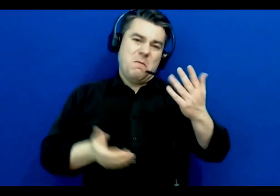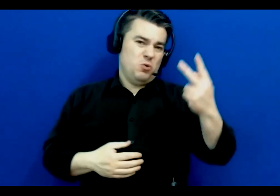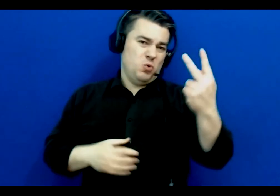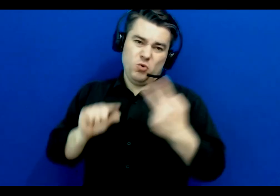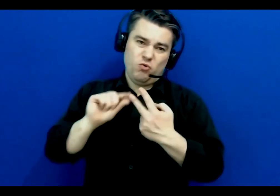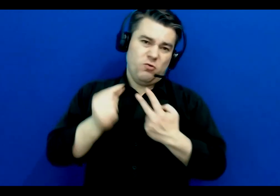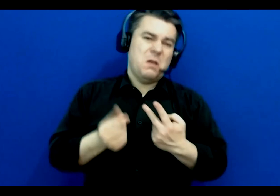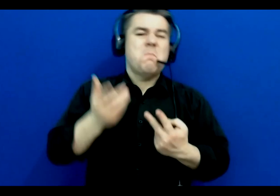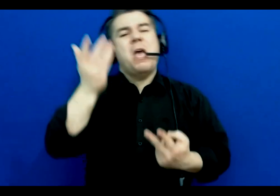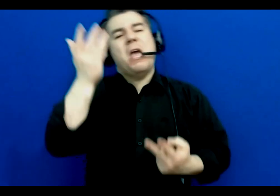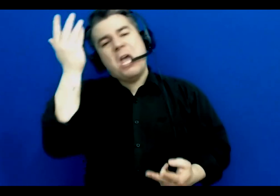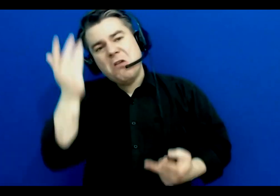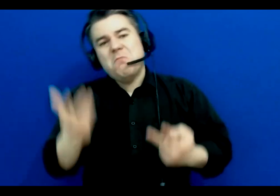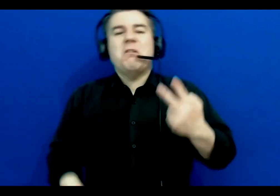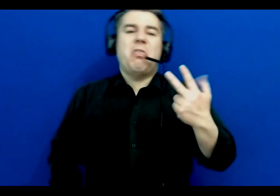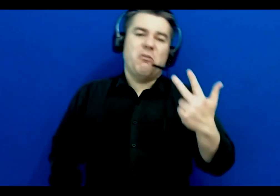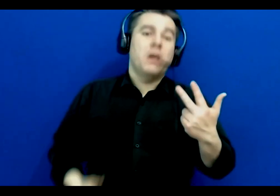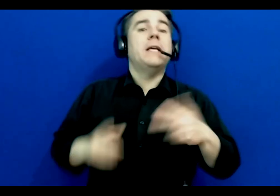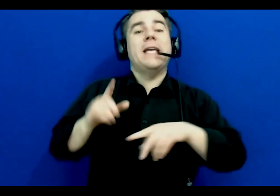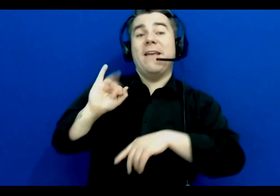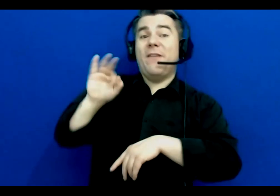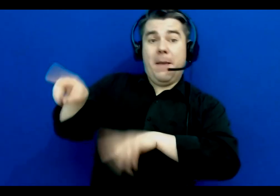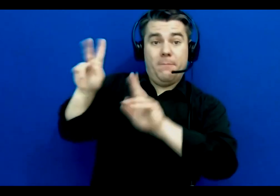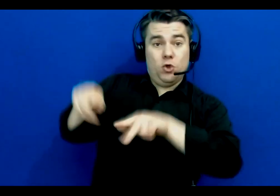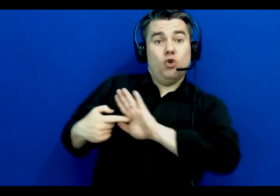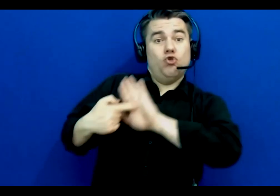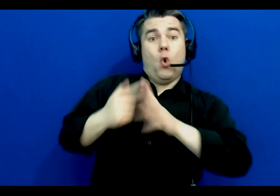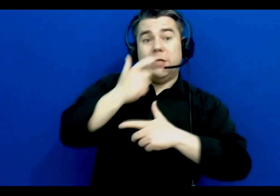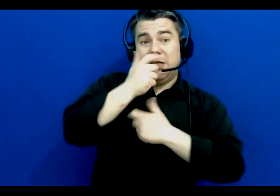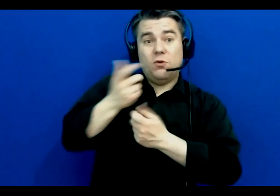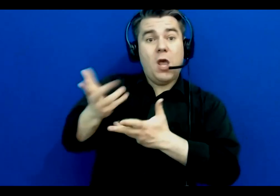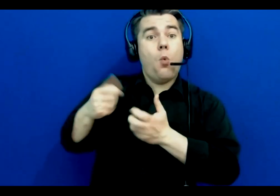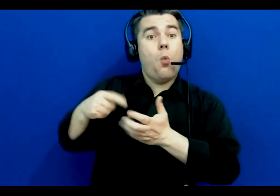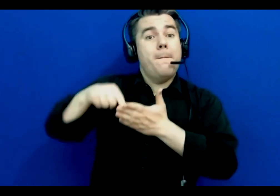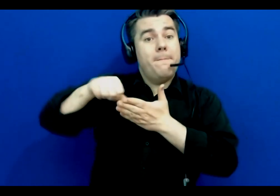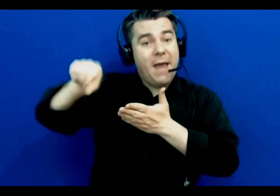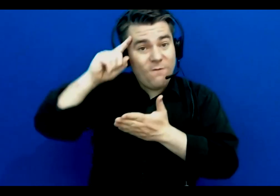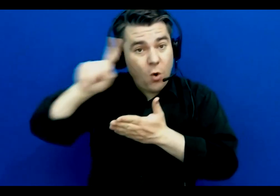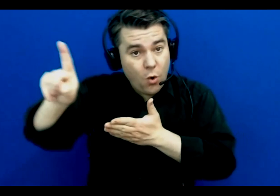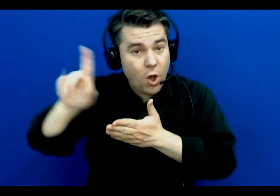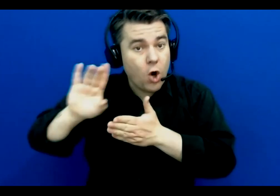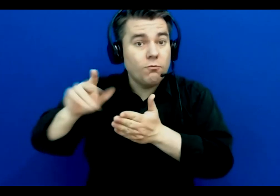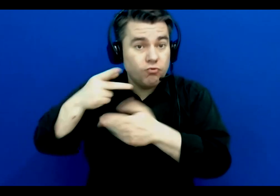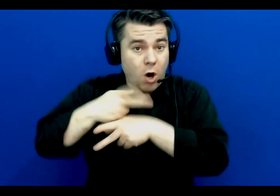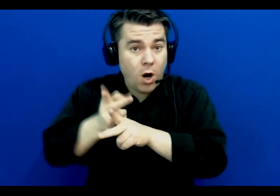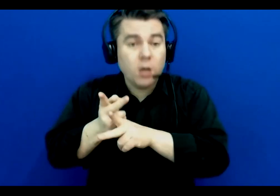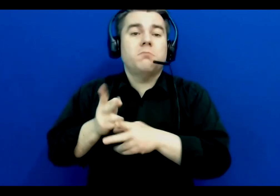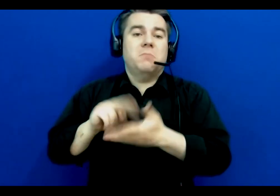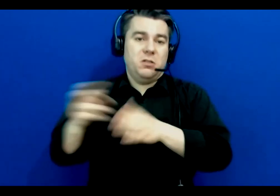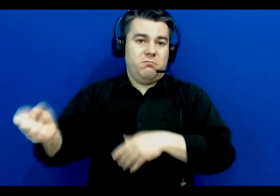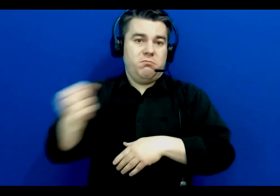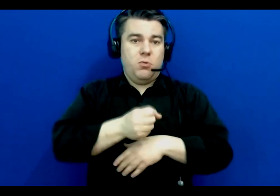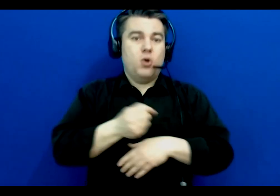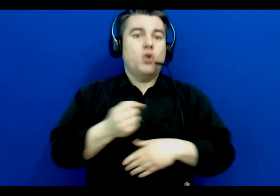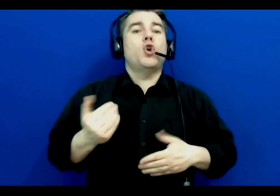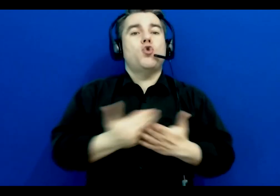maybe 3. If the person shows interest in getting their products paid for, get them into the Plexus New